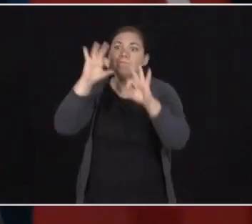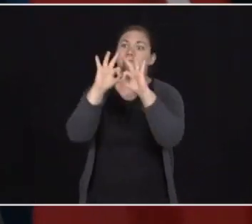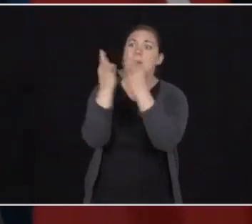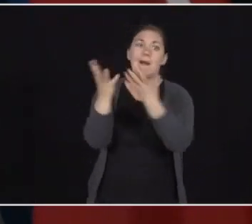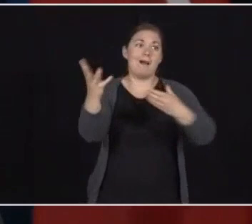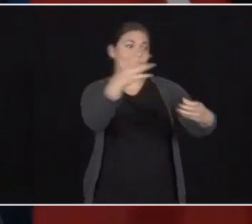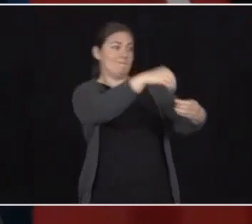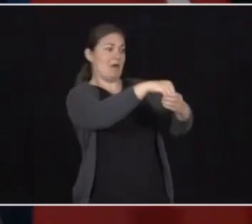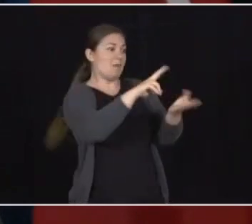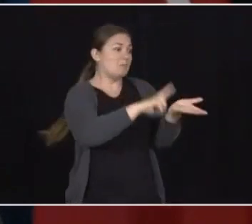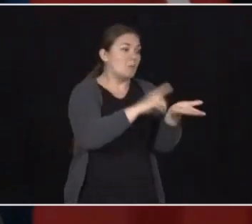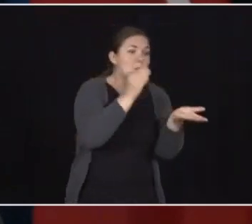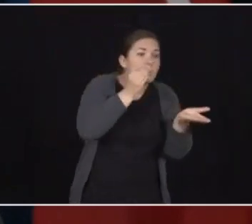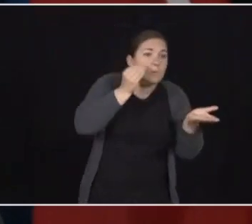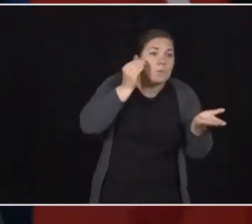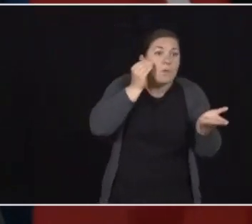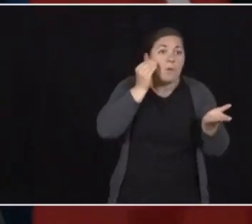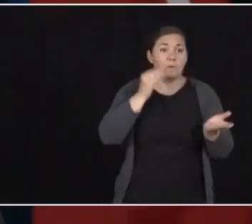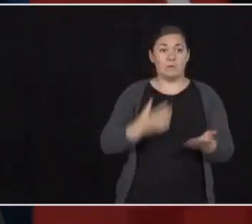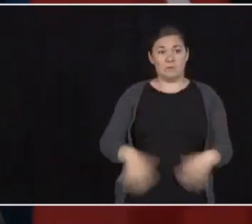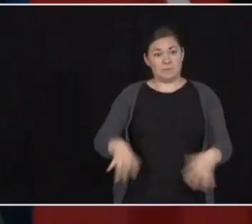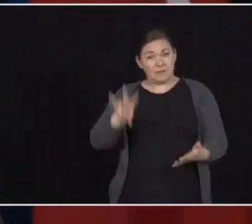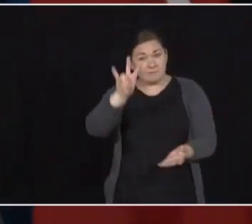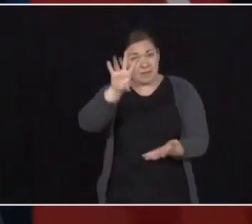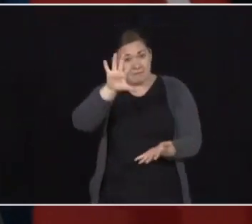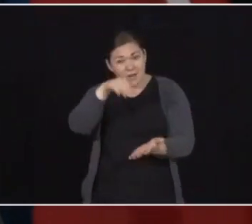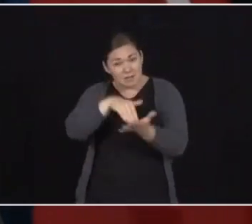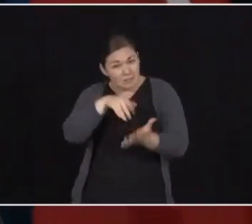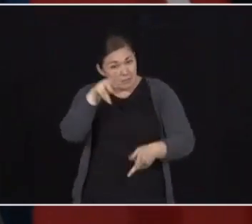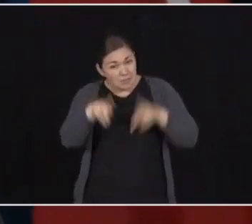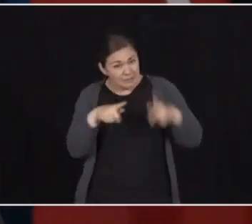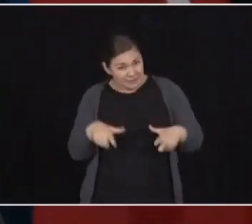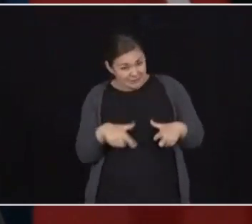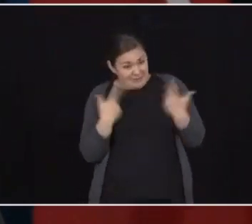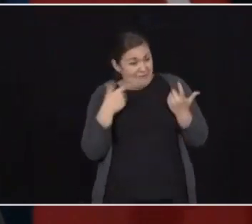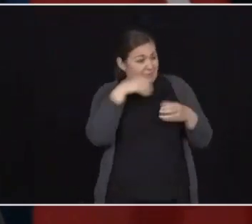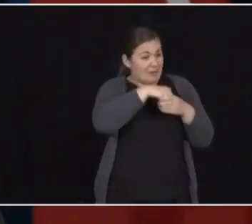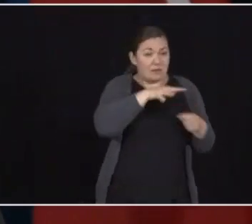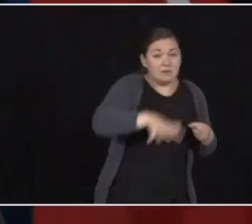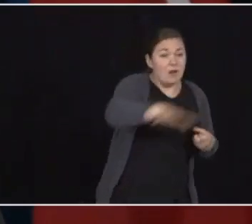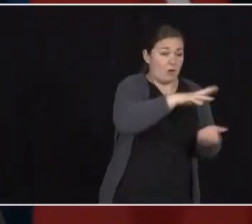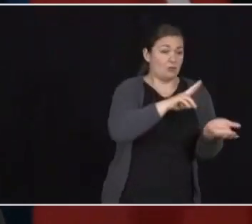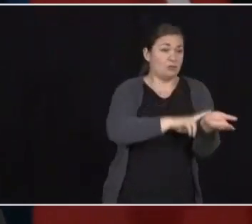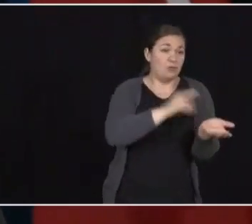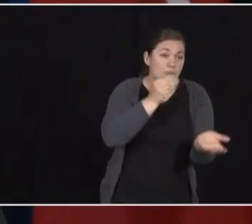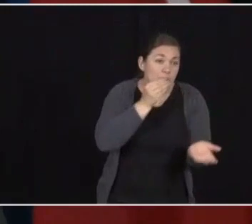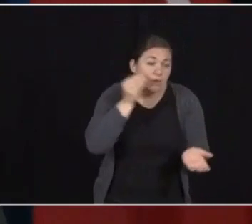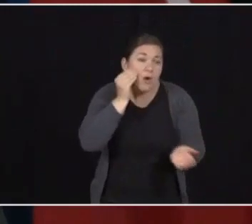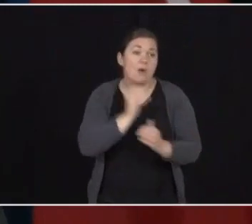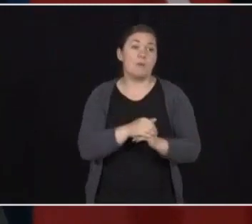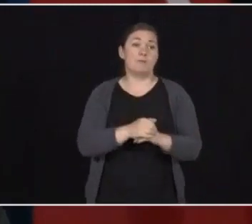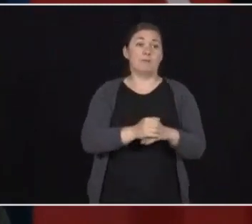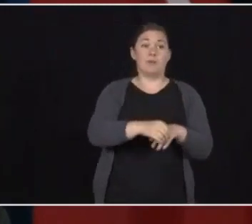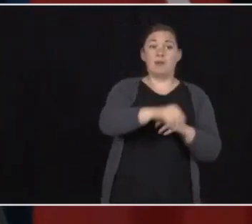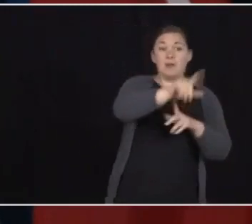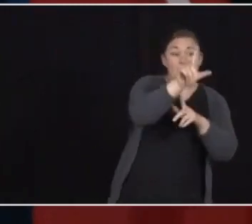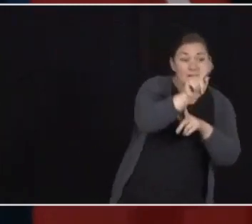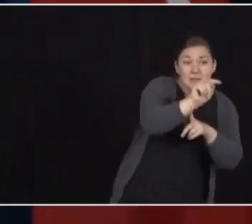78,000 people are at long-term care. But we're gonna fix this problem as sure as I'm standing here. Next